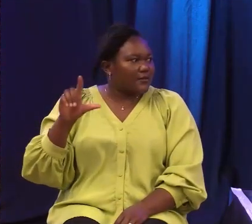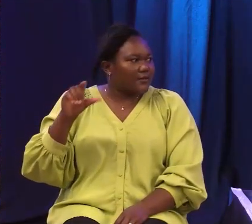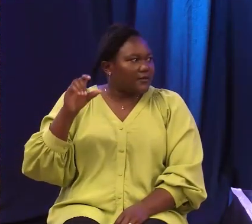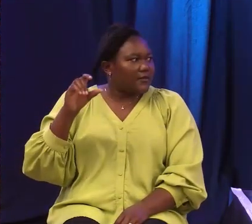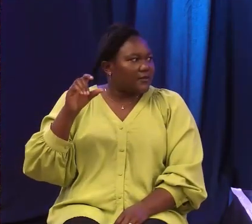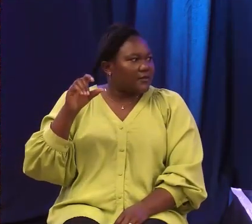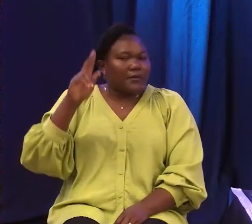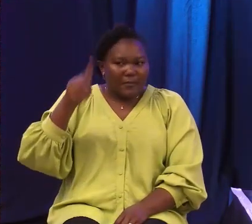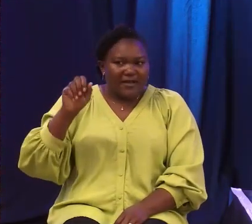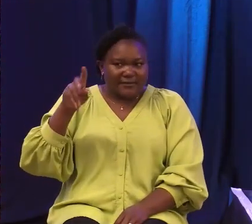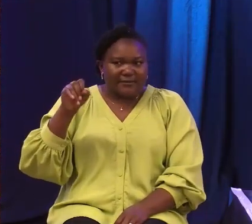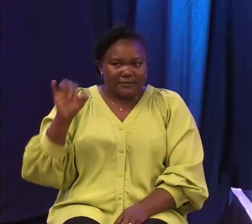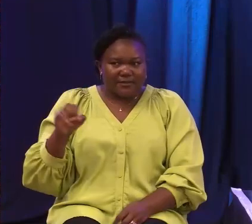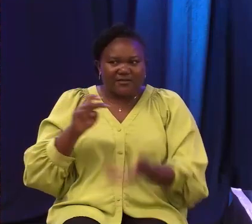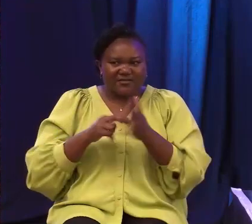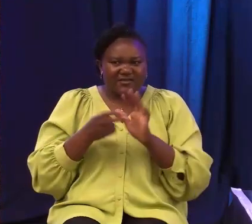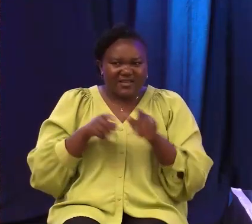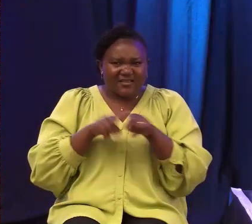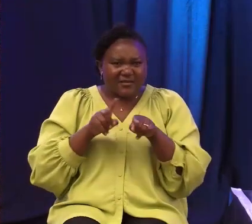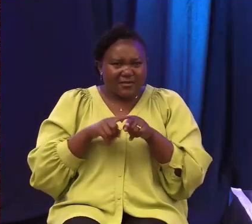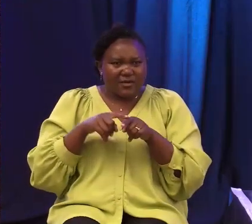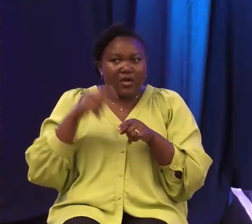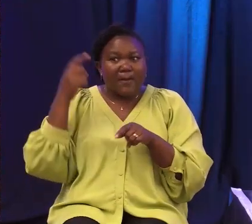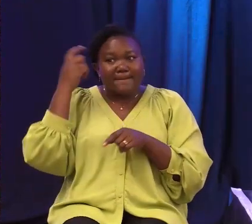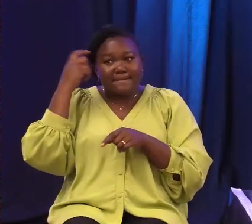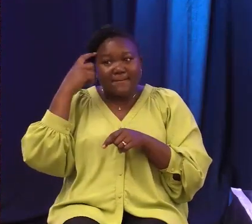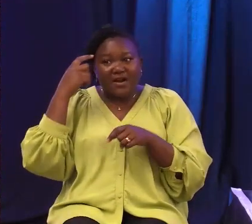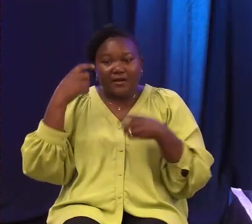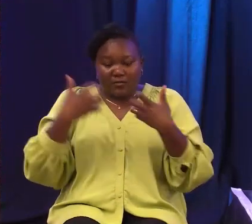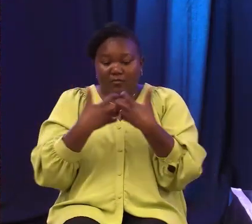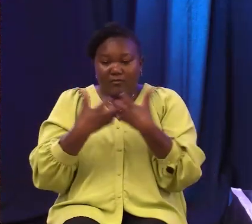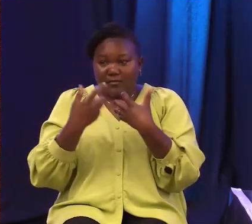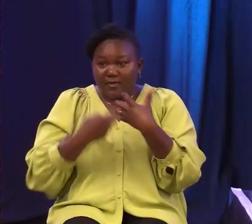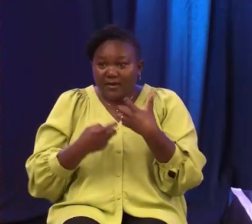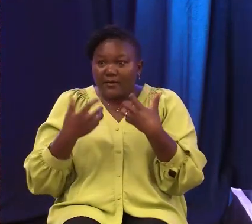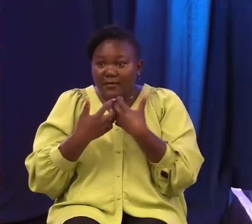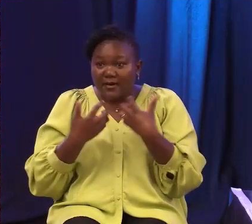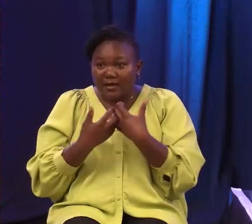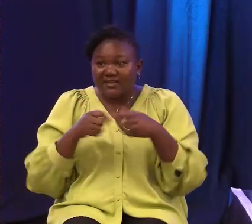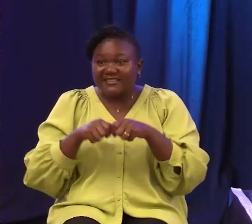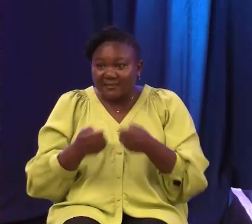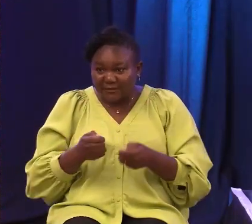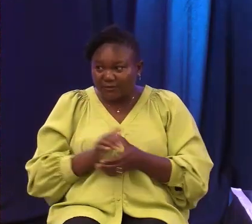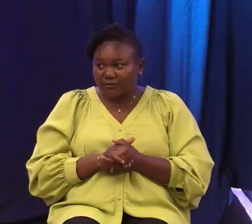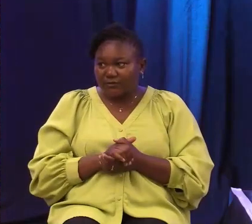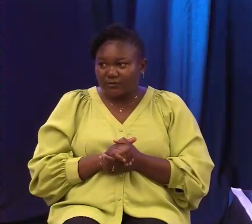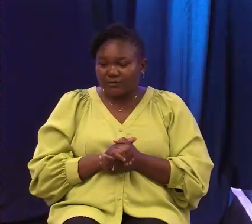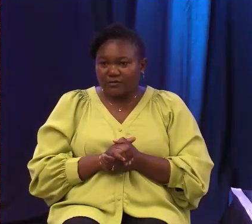cerebral palsy. She had cerebral palsy. She has cerebral palsy.